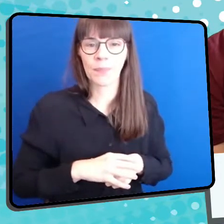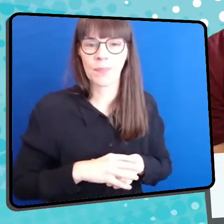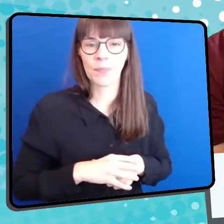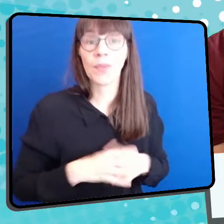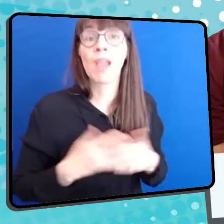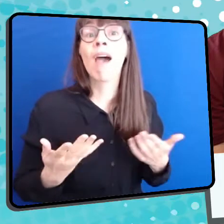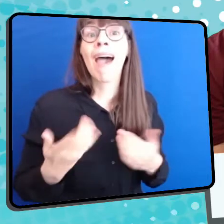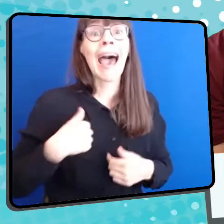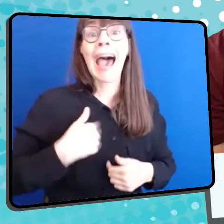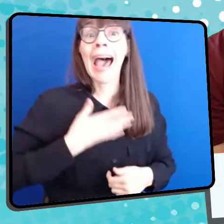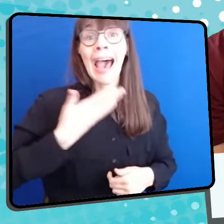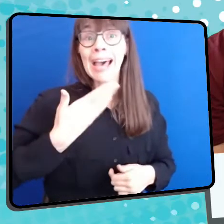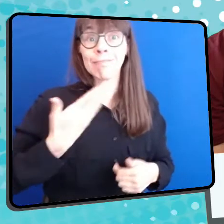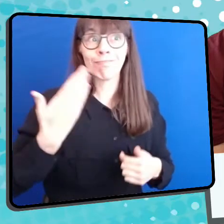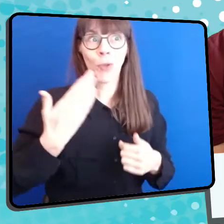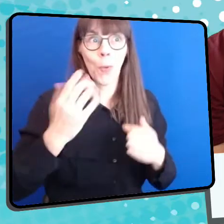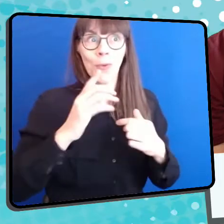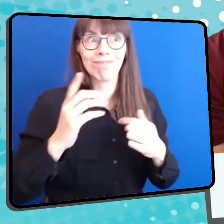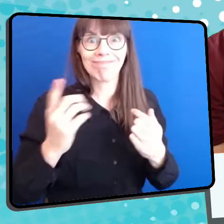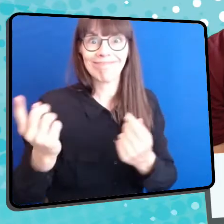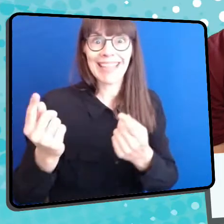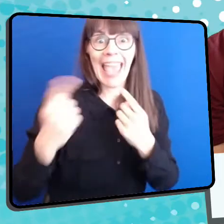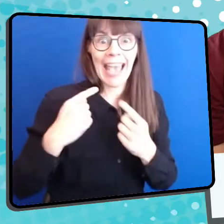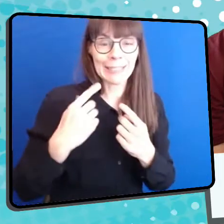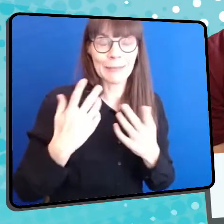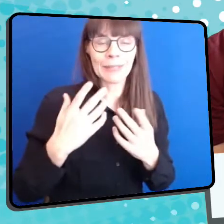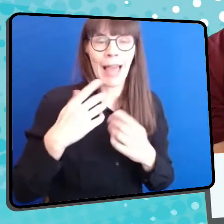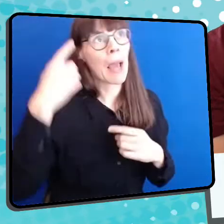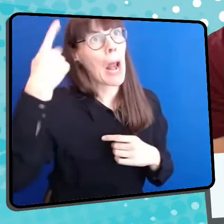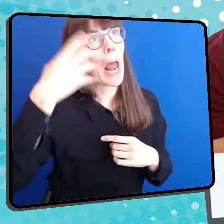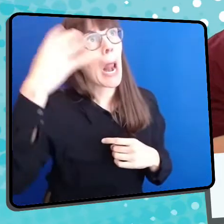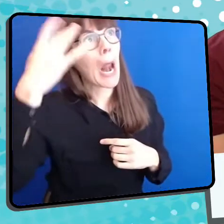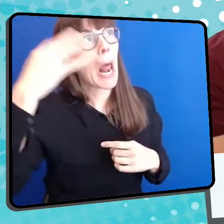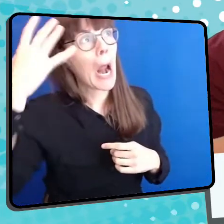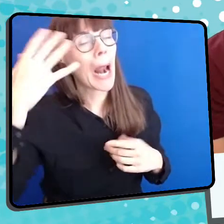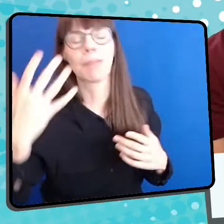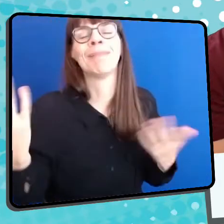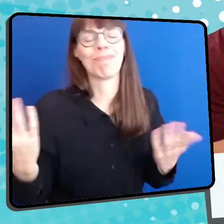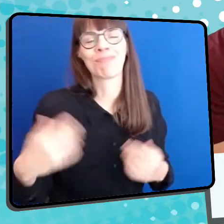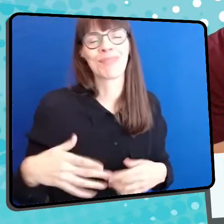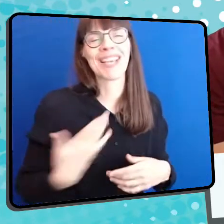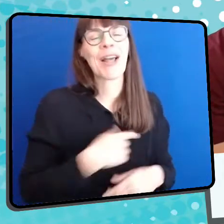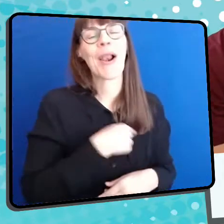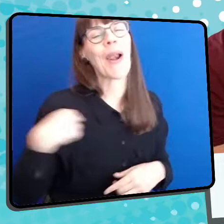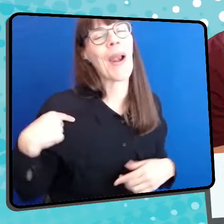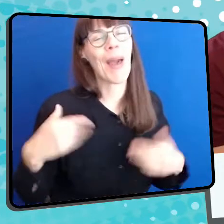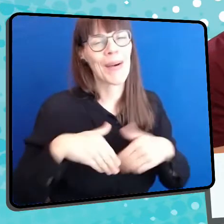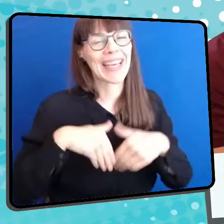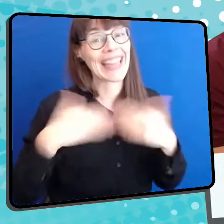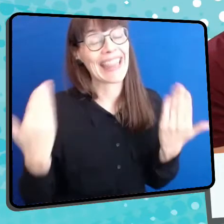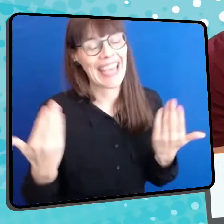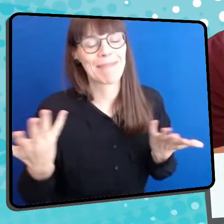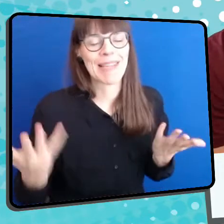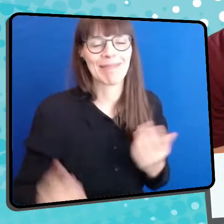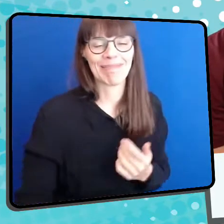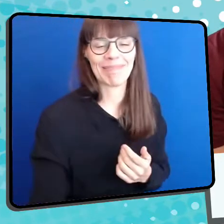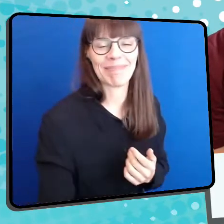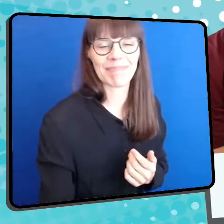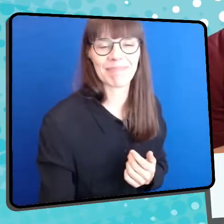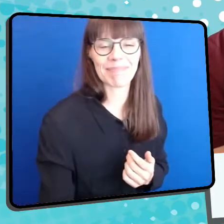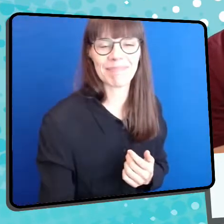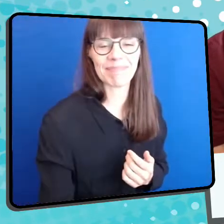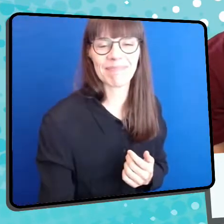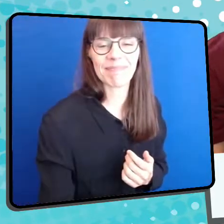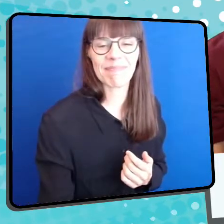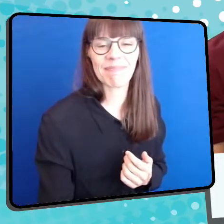because it's 8:15 p.m. So I'm blaming it on the evening. Like, it's been a long day. I'm going to put that. That's fine. That's fine. We